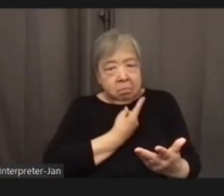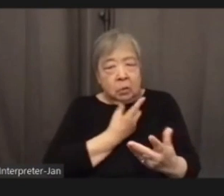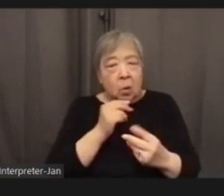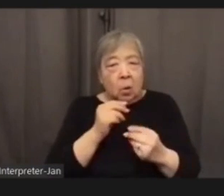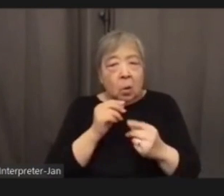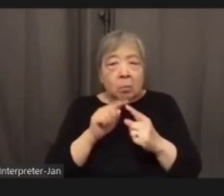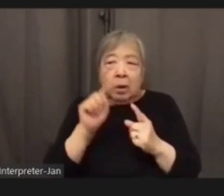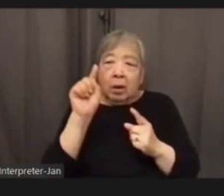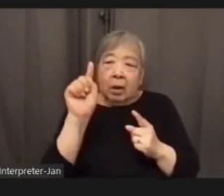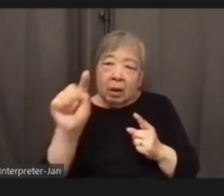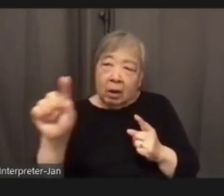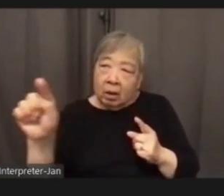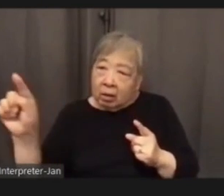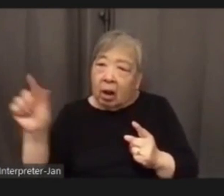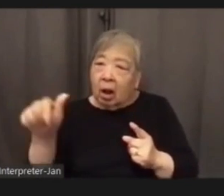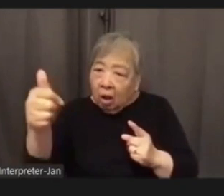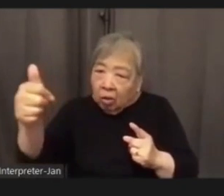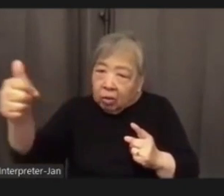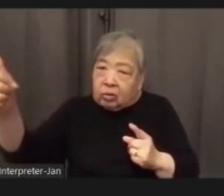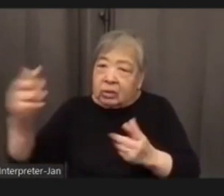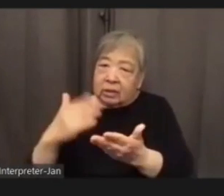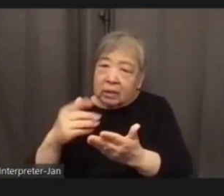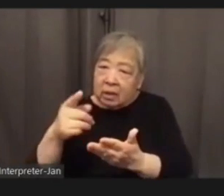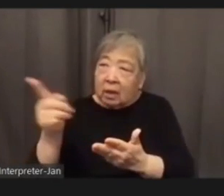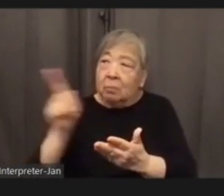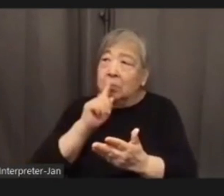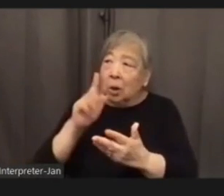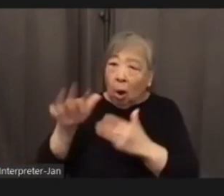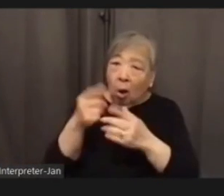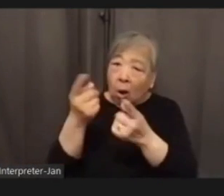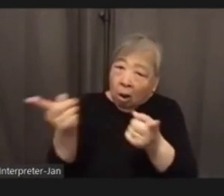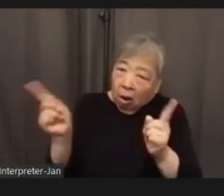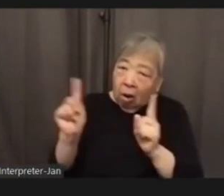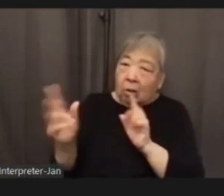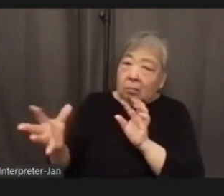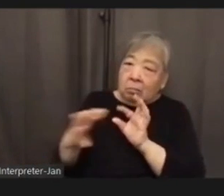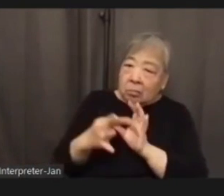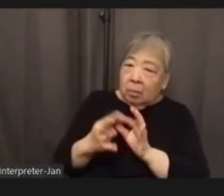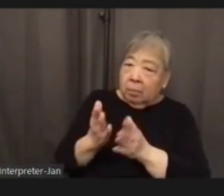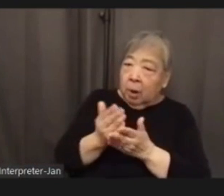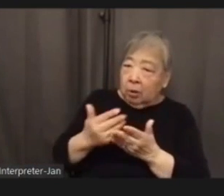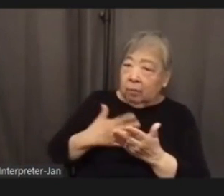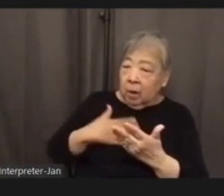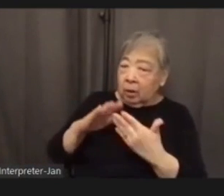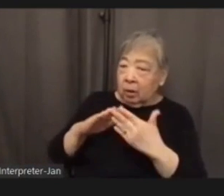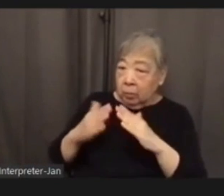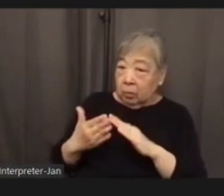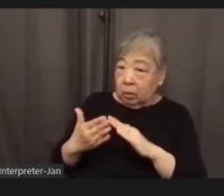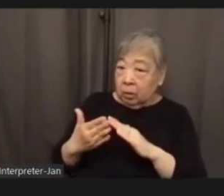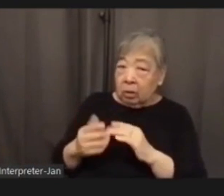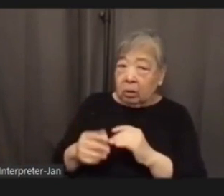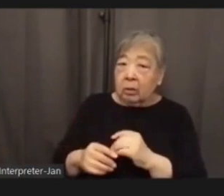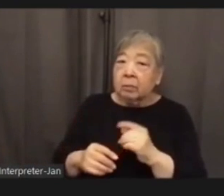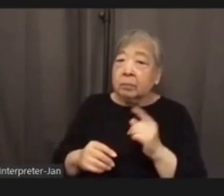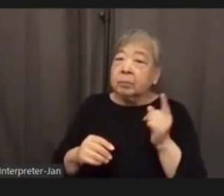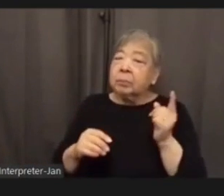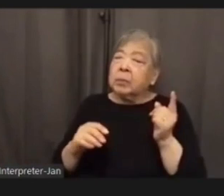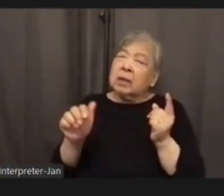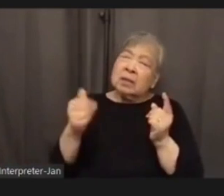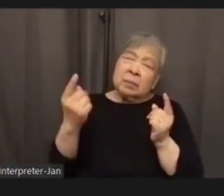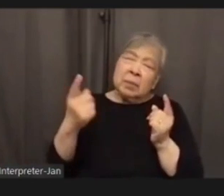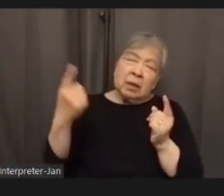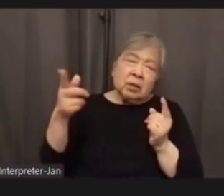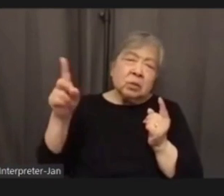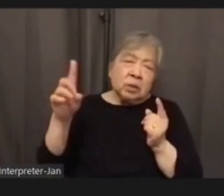my community. It's your community, yeah. And another thing you did in a couple of these songs is really